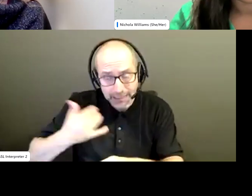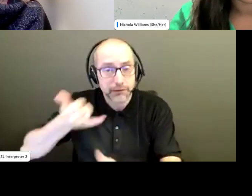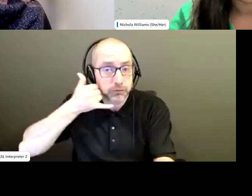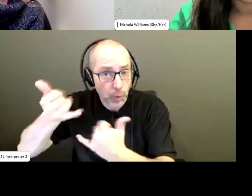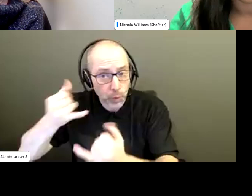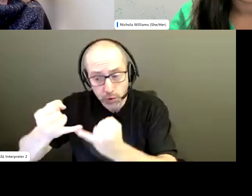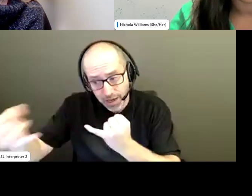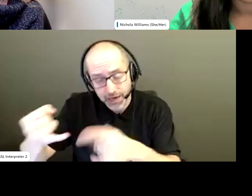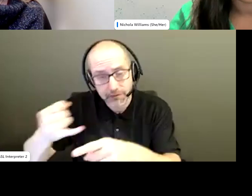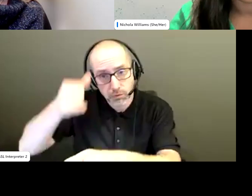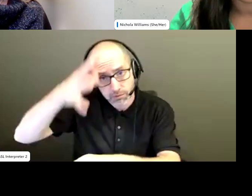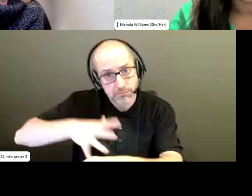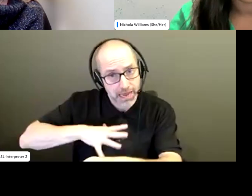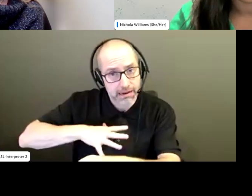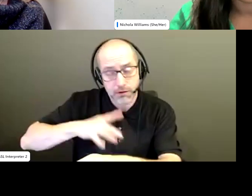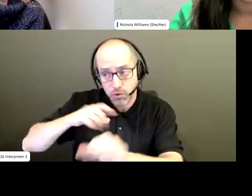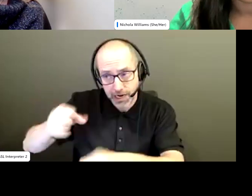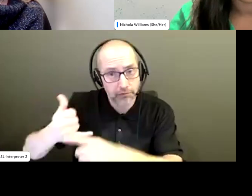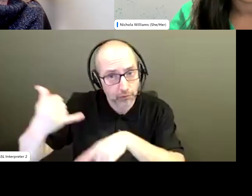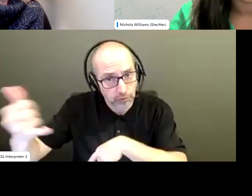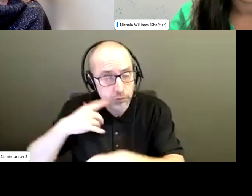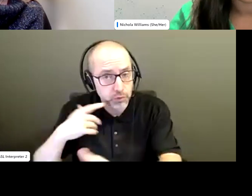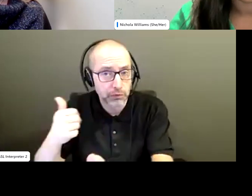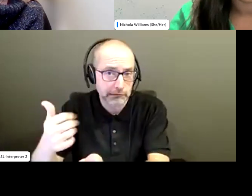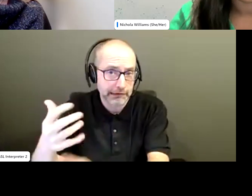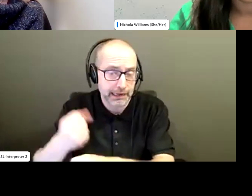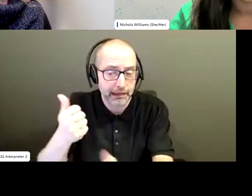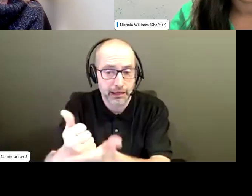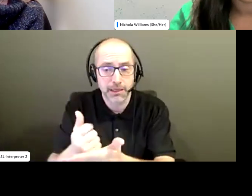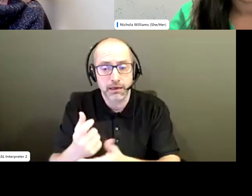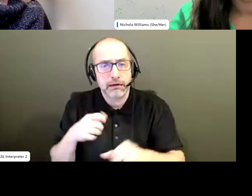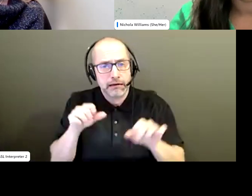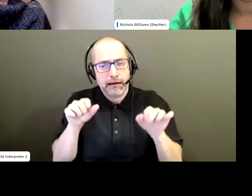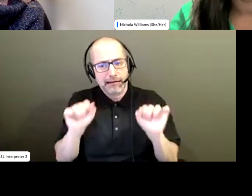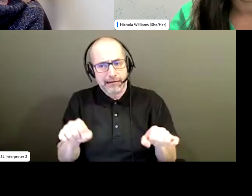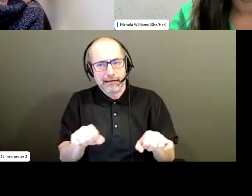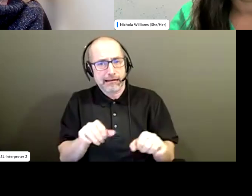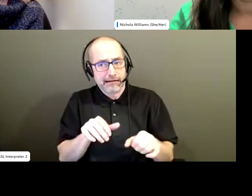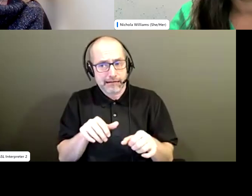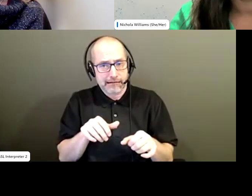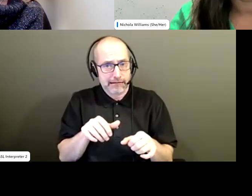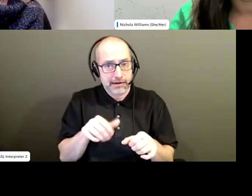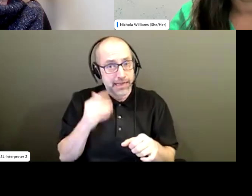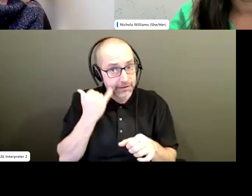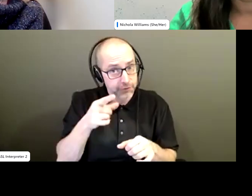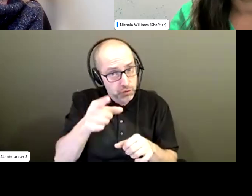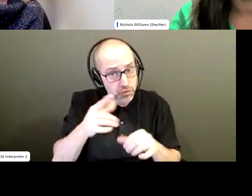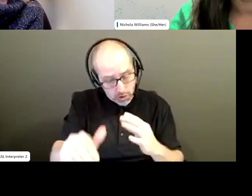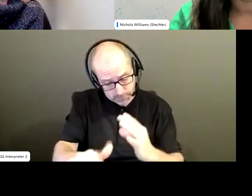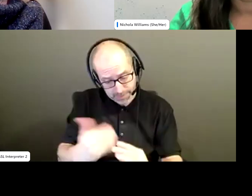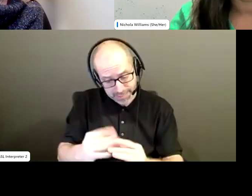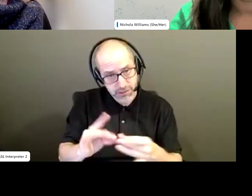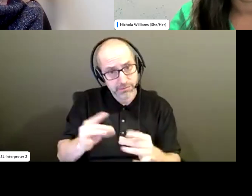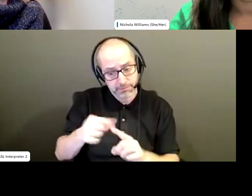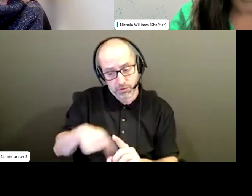like male and male identifying folks. I can follow up with this person if you want to shoot me a message about this to provide some